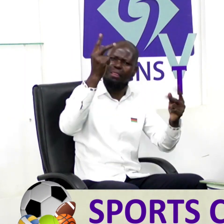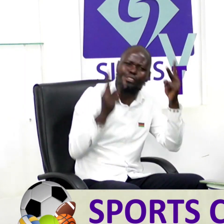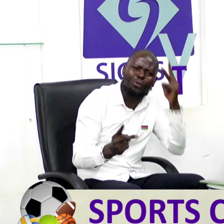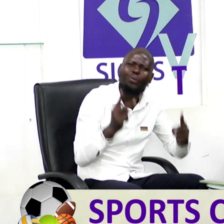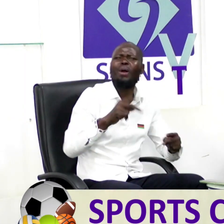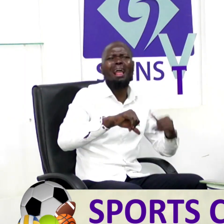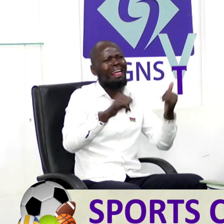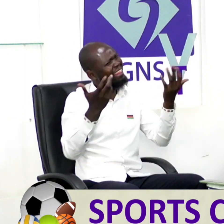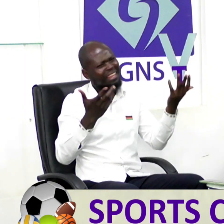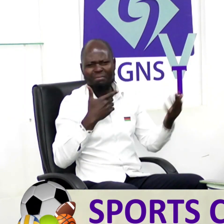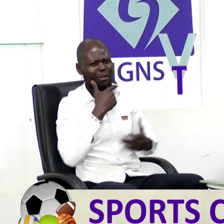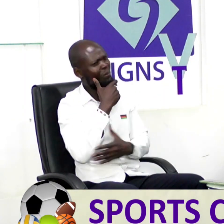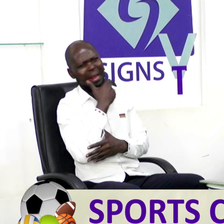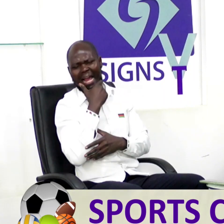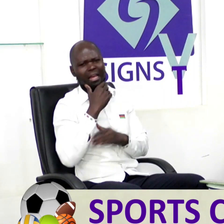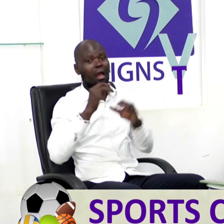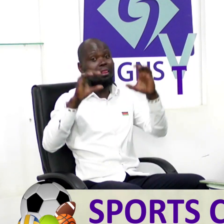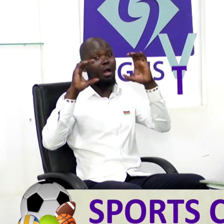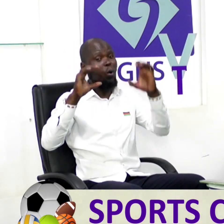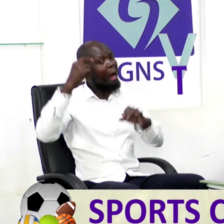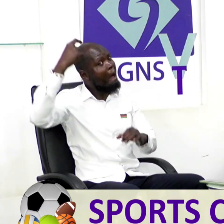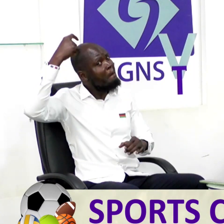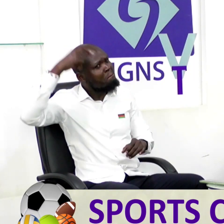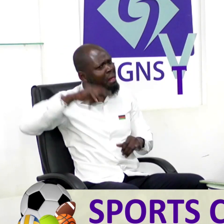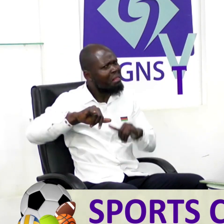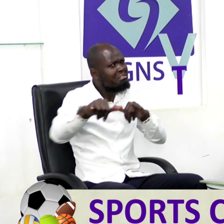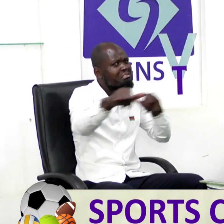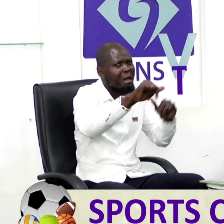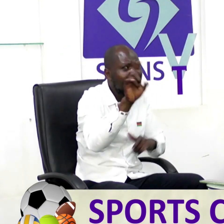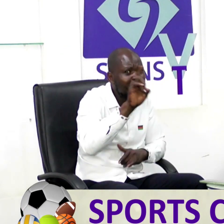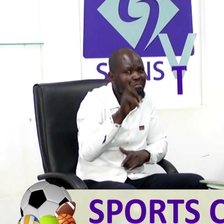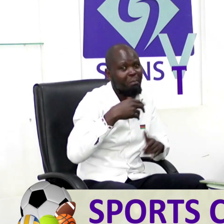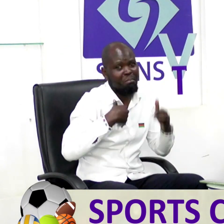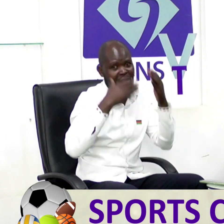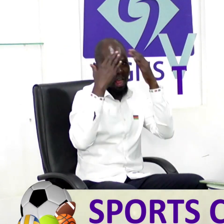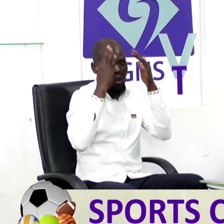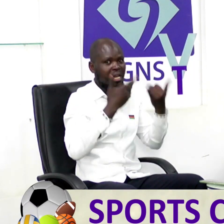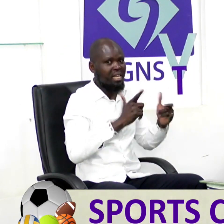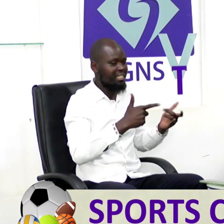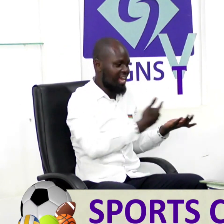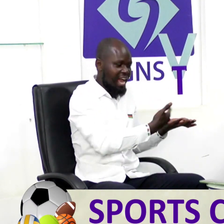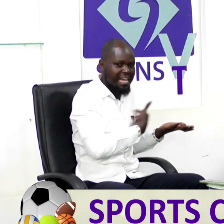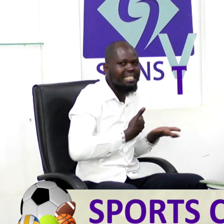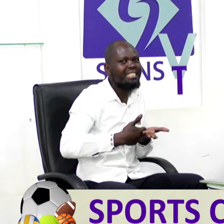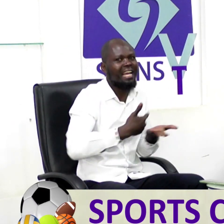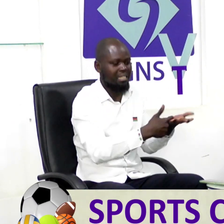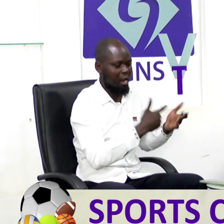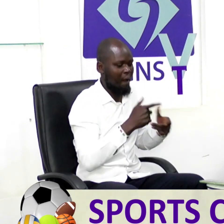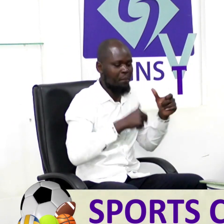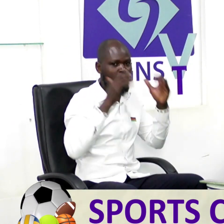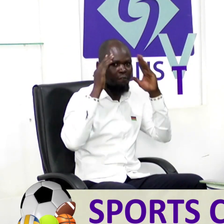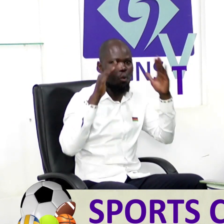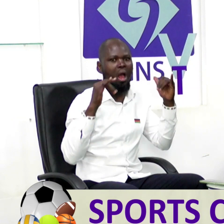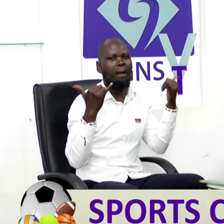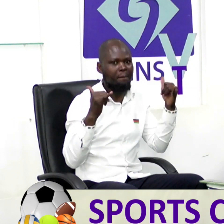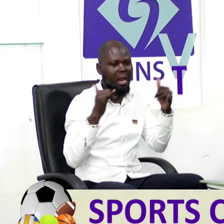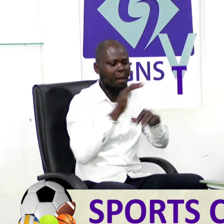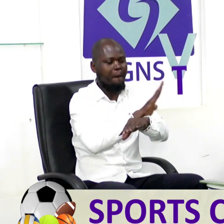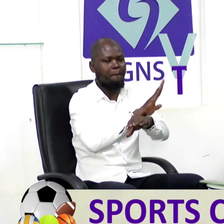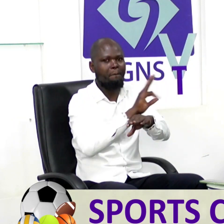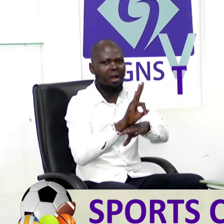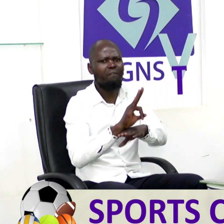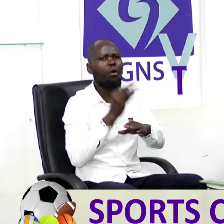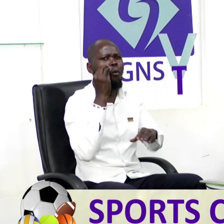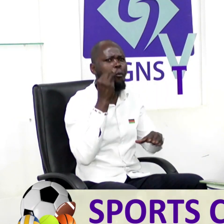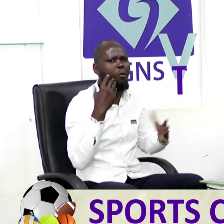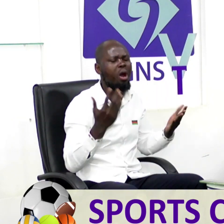it was a 1-1 draw, a 2-2 draw, and I wonder, their coach's mind, is it really intertwined with the